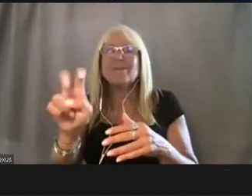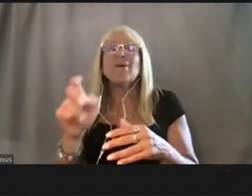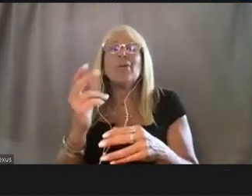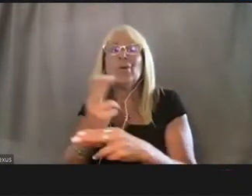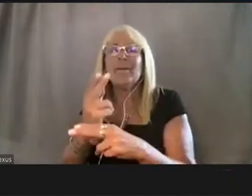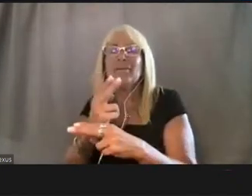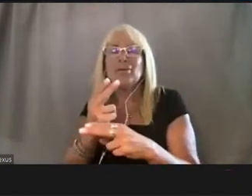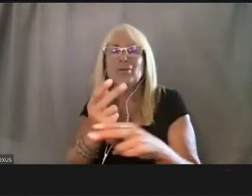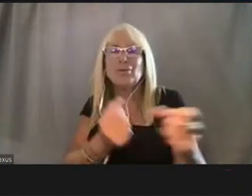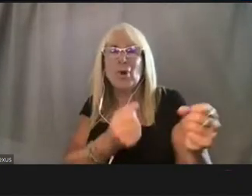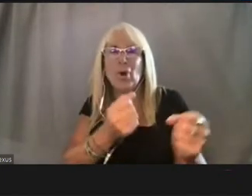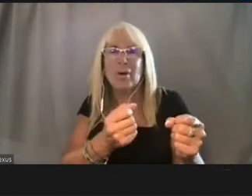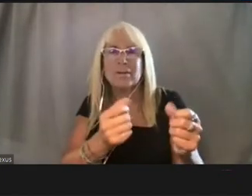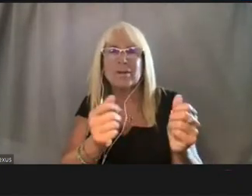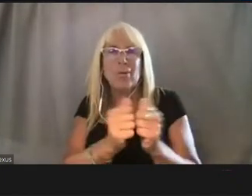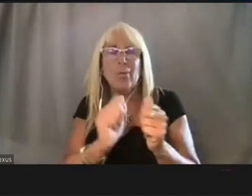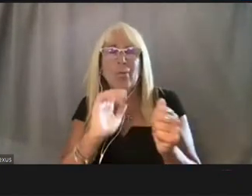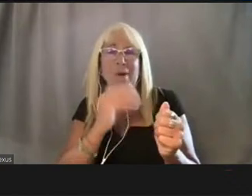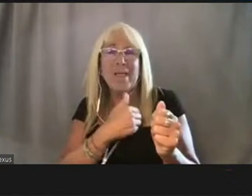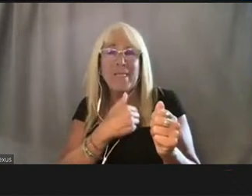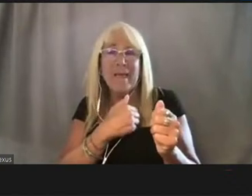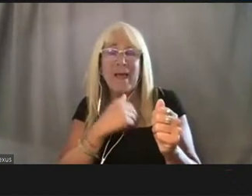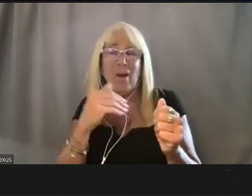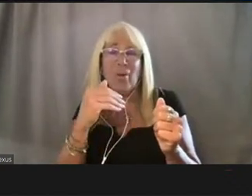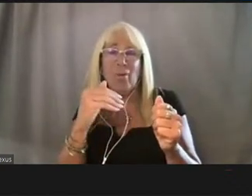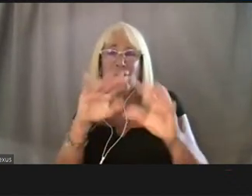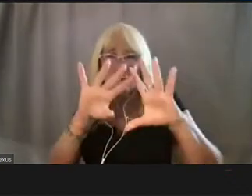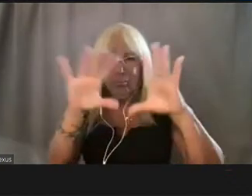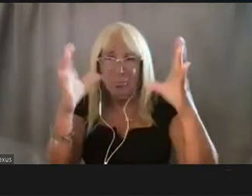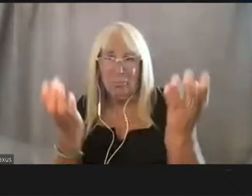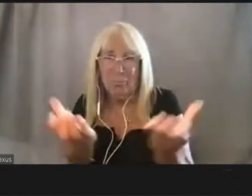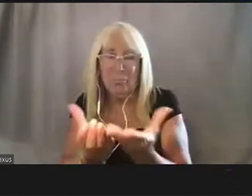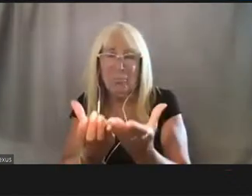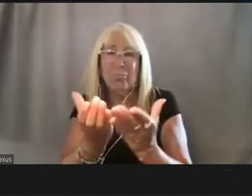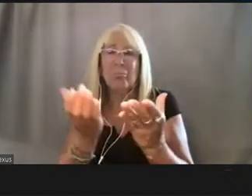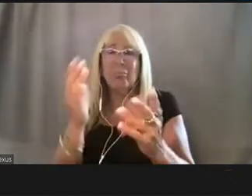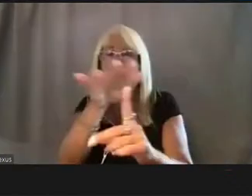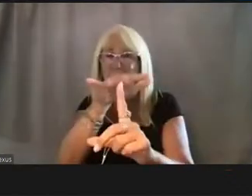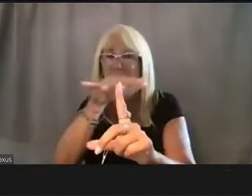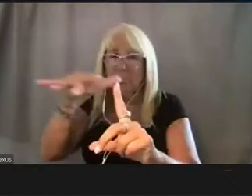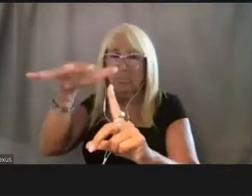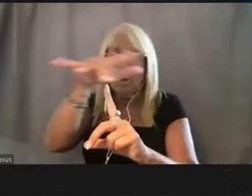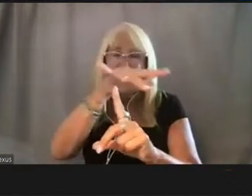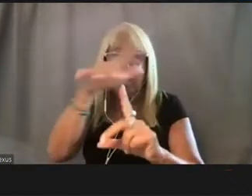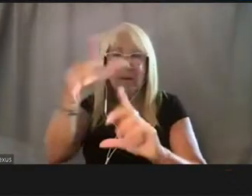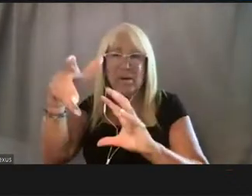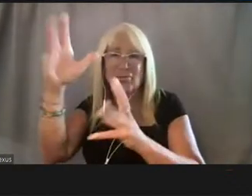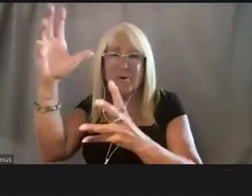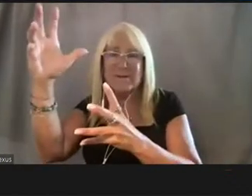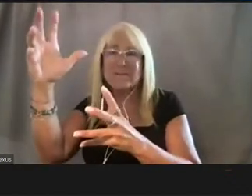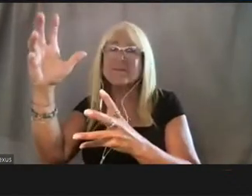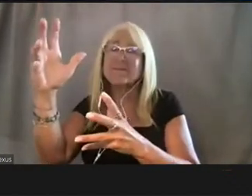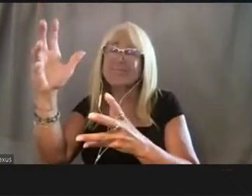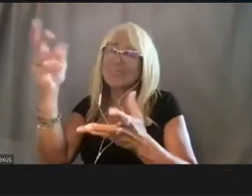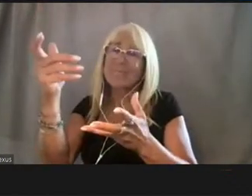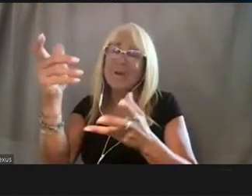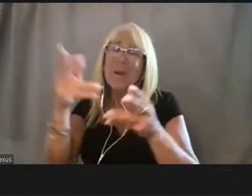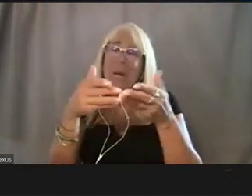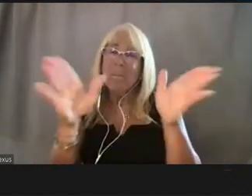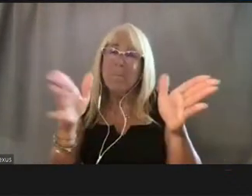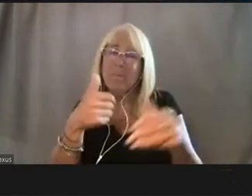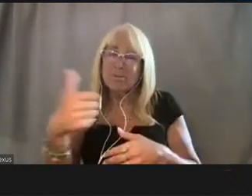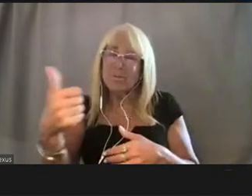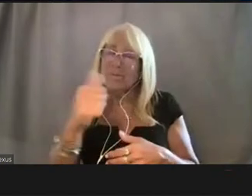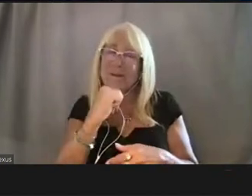with our climate and crisis we need to make it more attractive for people to take public transportation rather than private cars or taxis